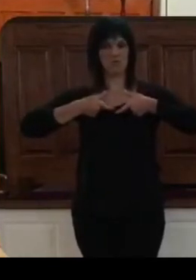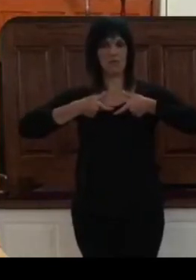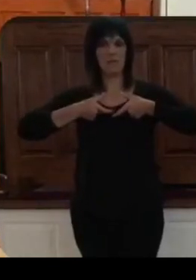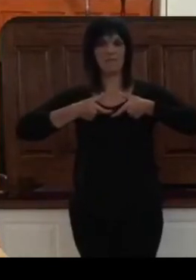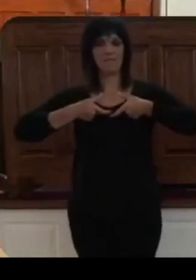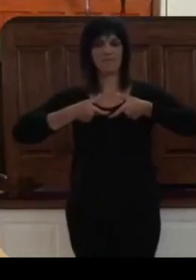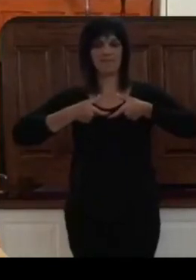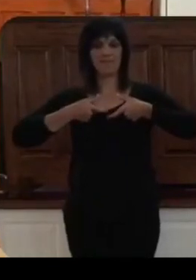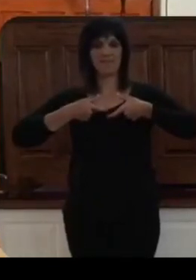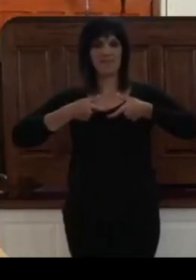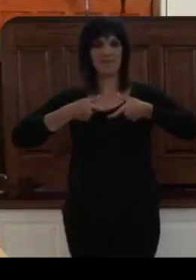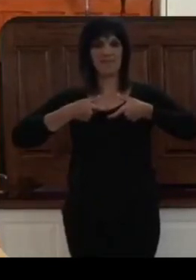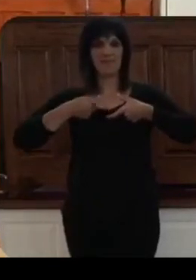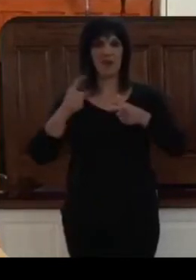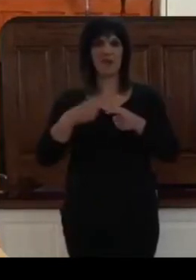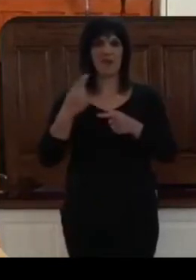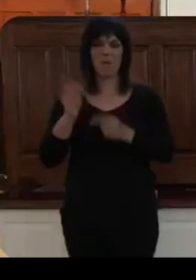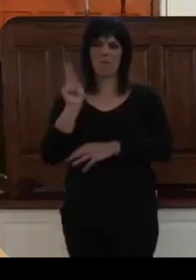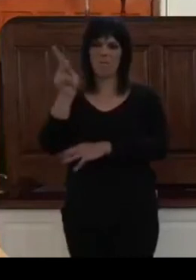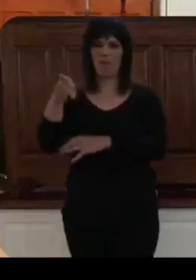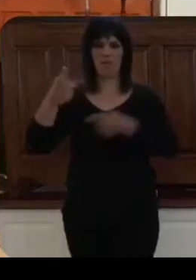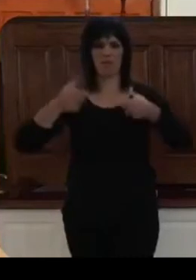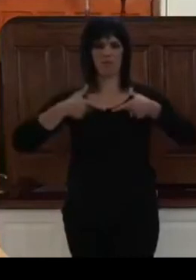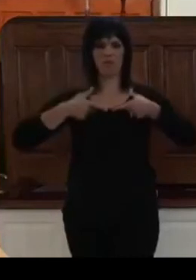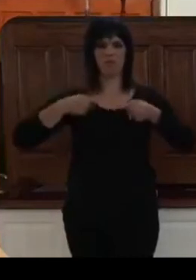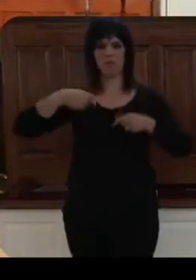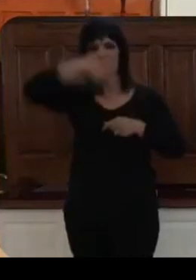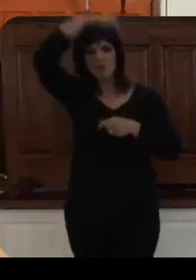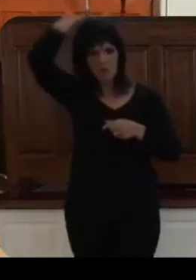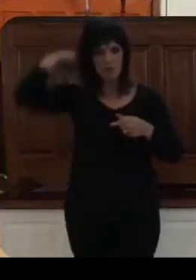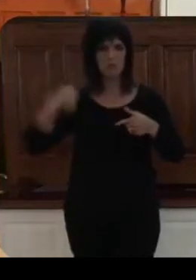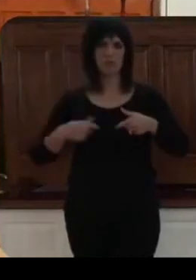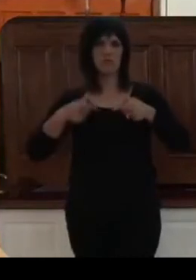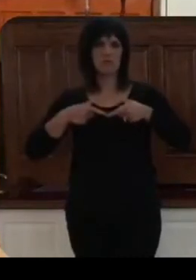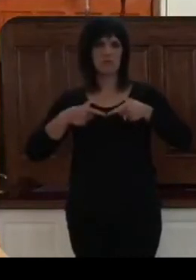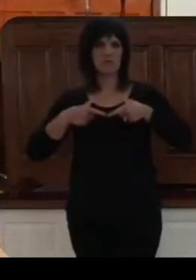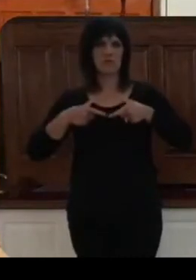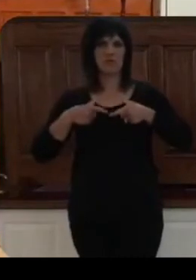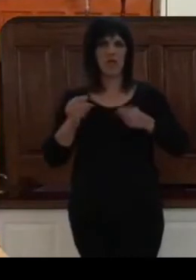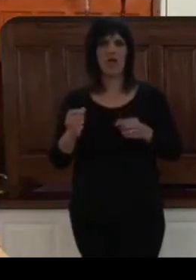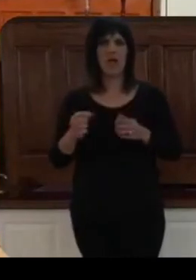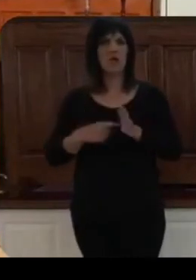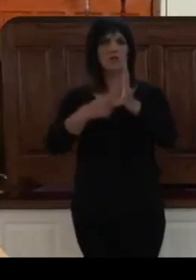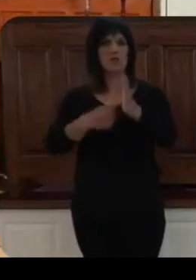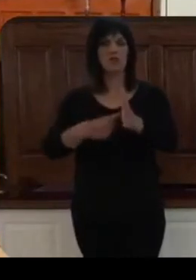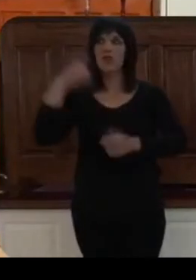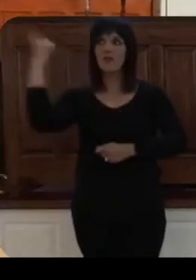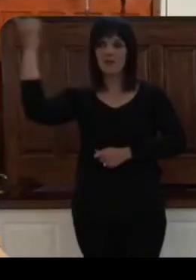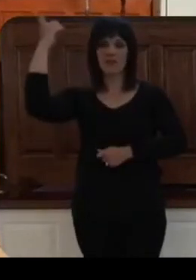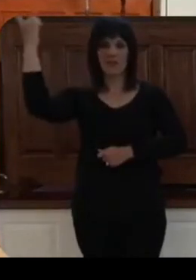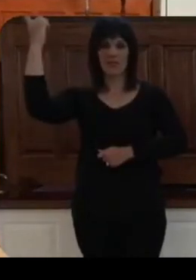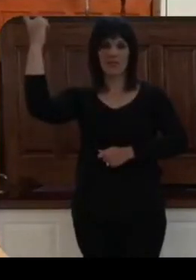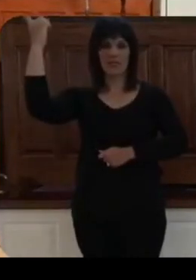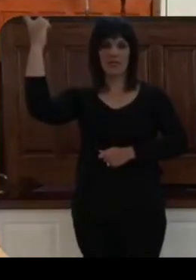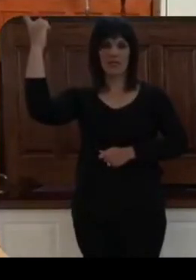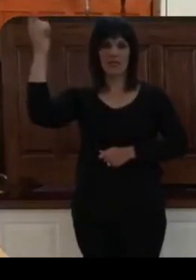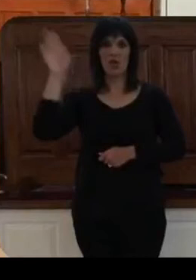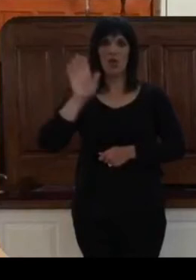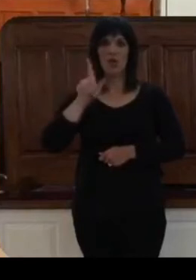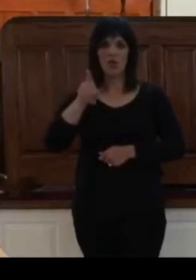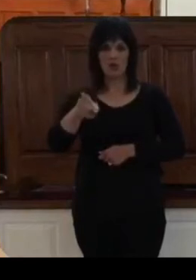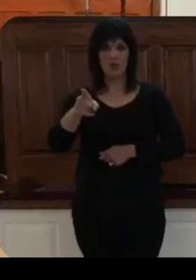out of plants, and that would have been their sign of victory. And Paul says, look, you guys, you're our victory.